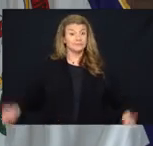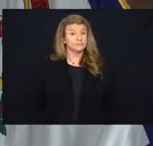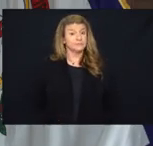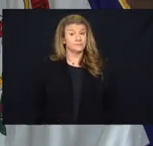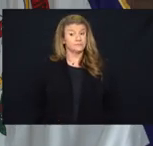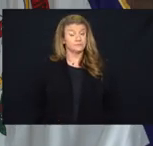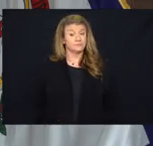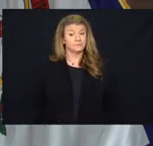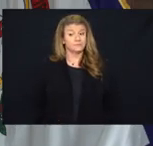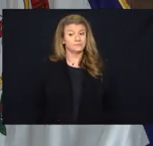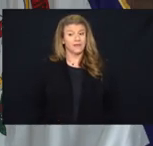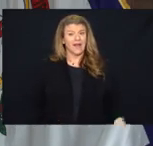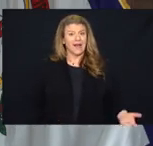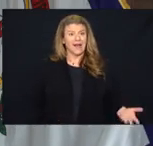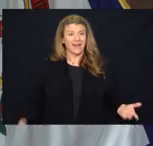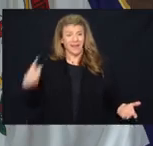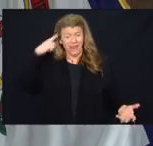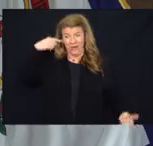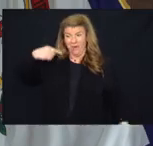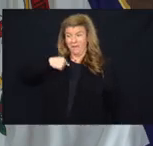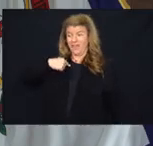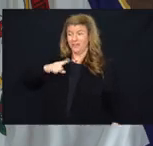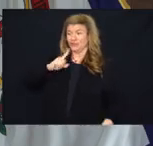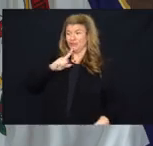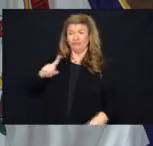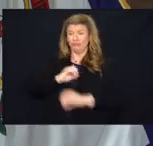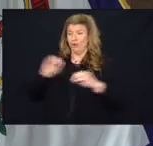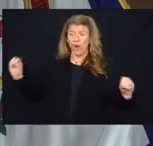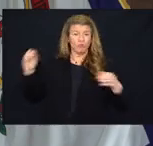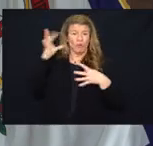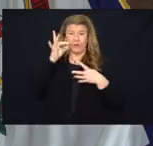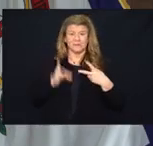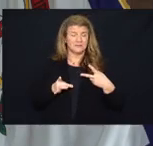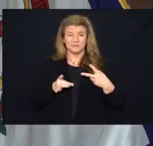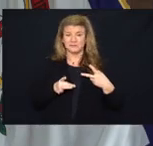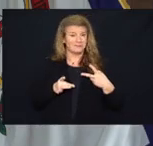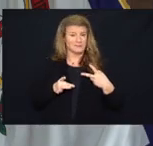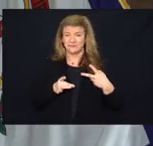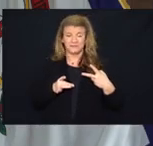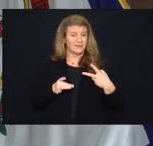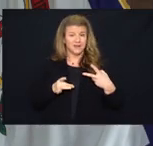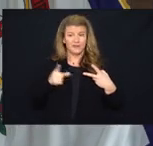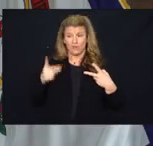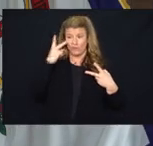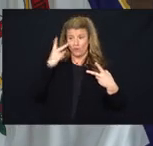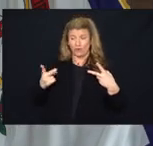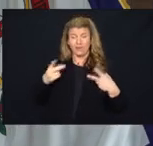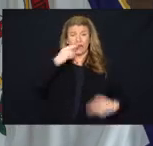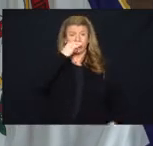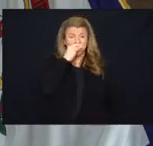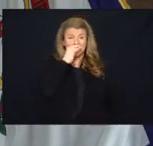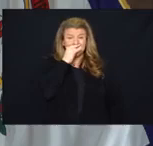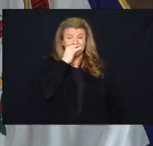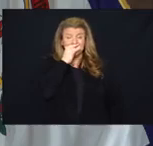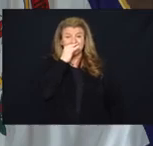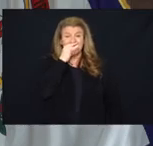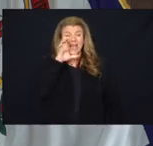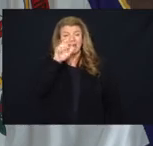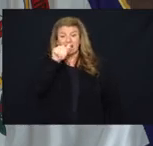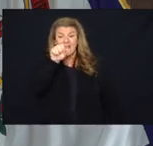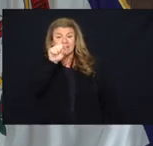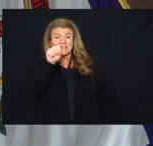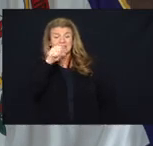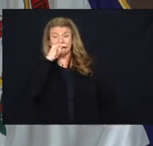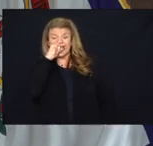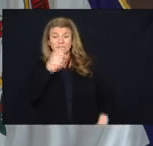I'm telling you, there is no choice. There is no choice whatsoever from the standpoint that our kids, the cases on our